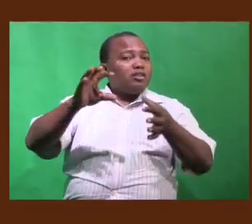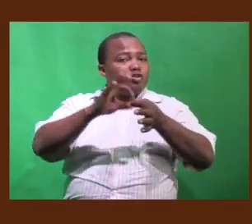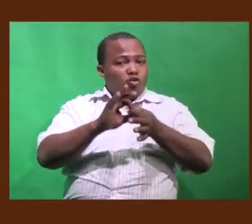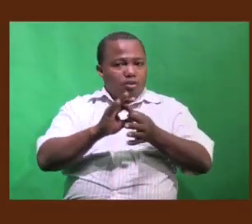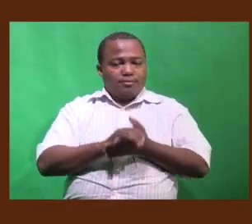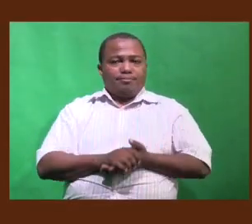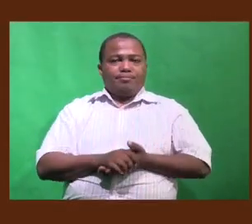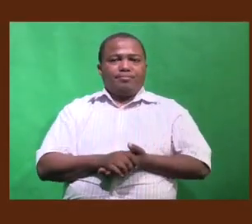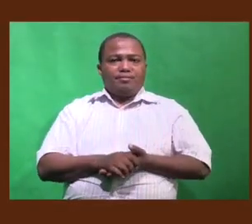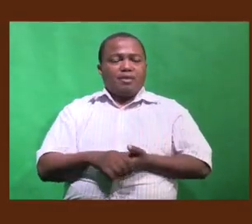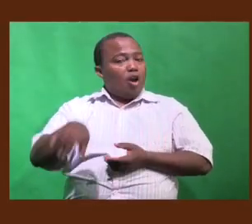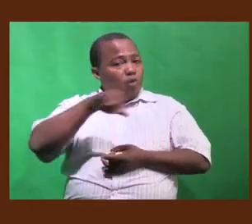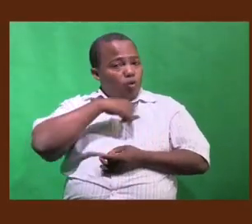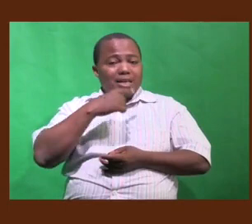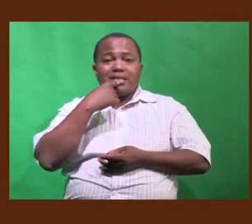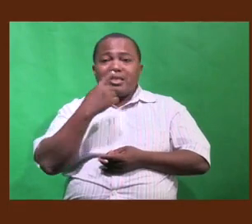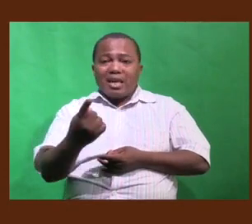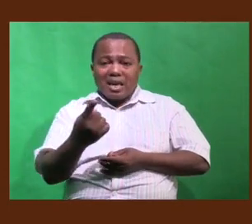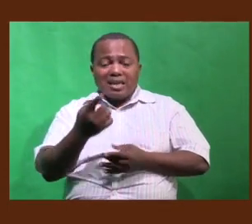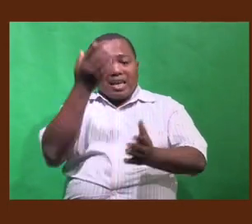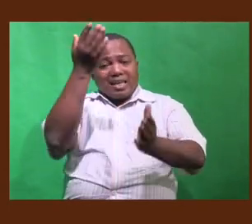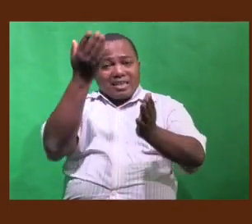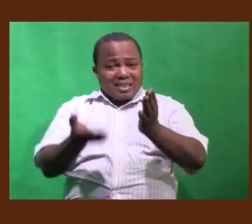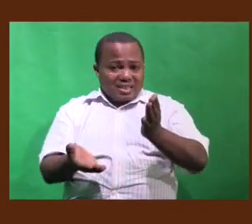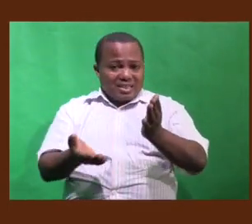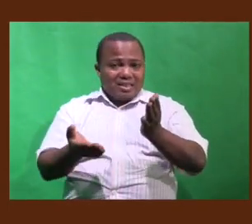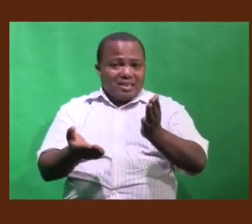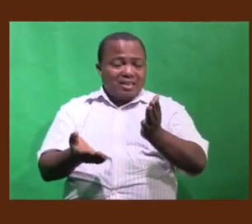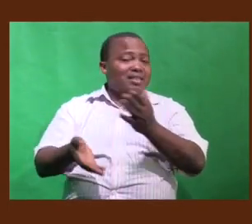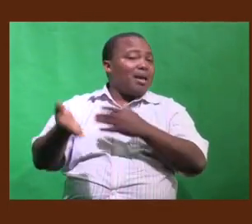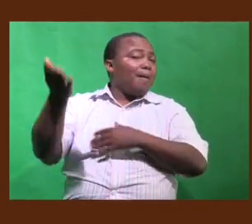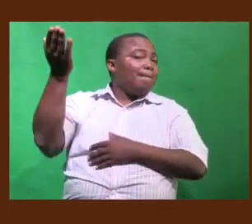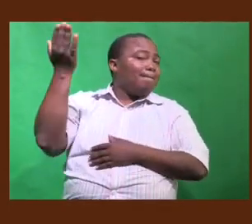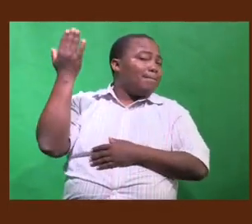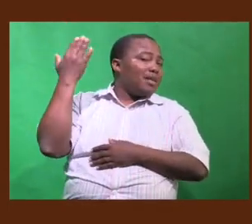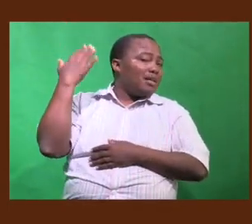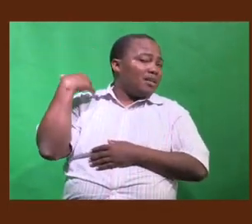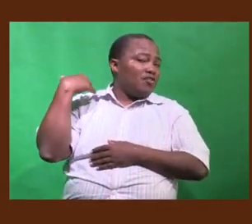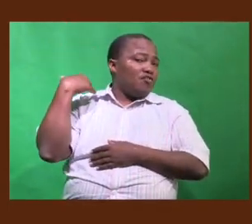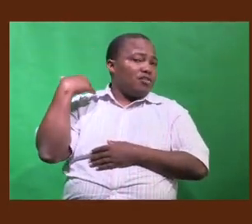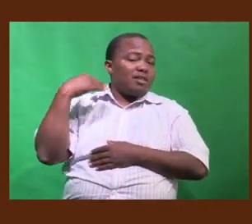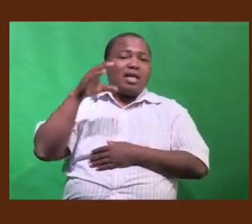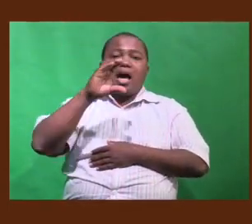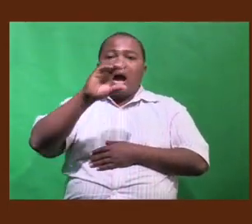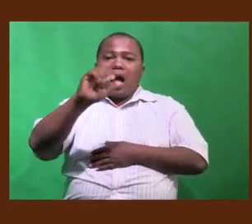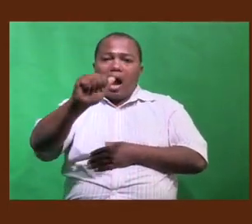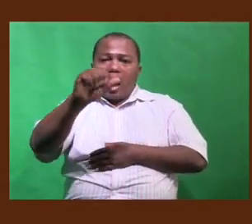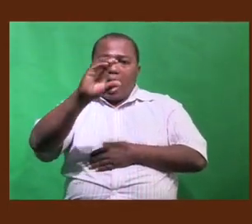You may say that this is a previously accrued.